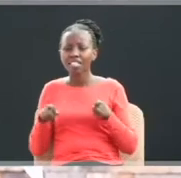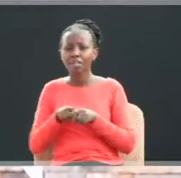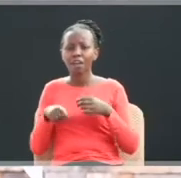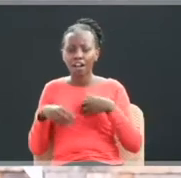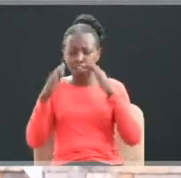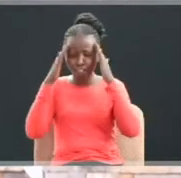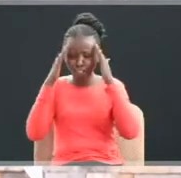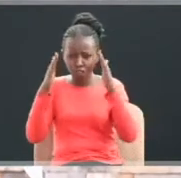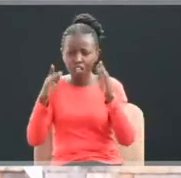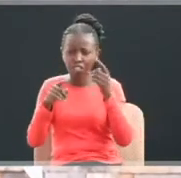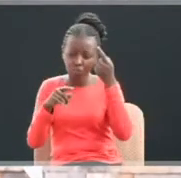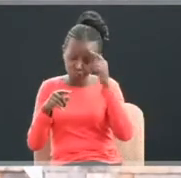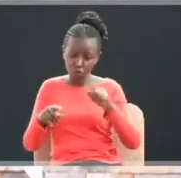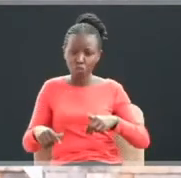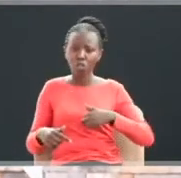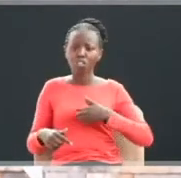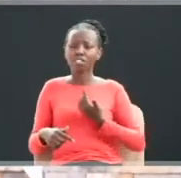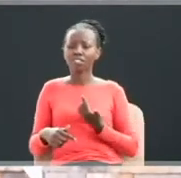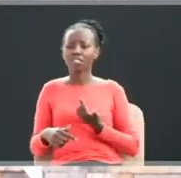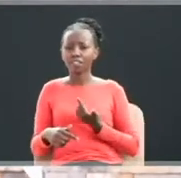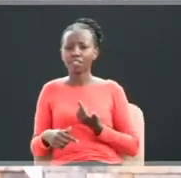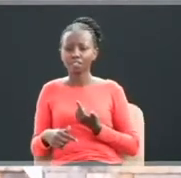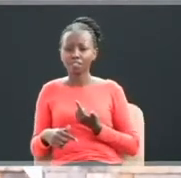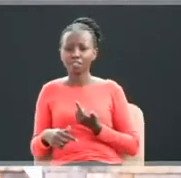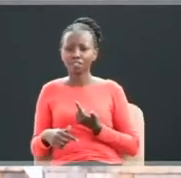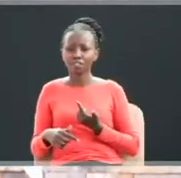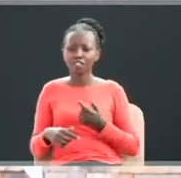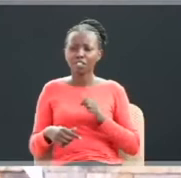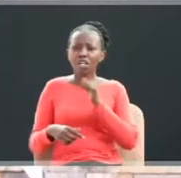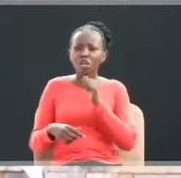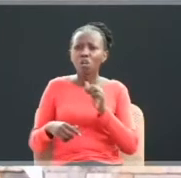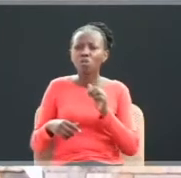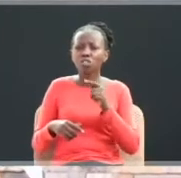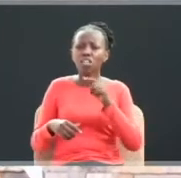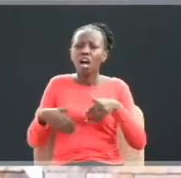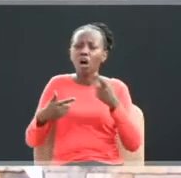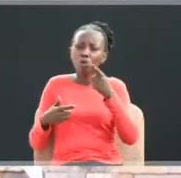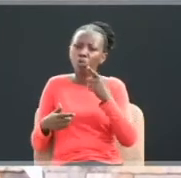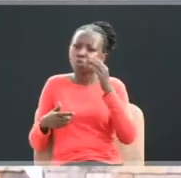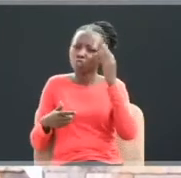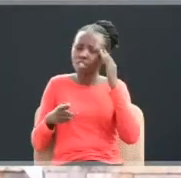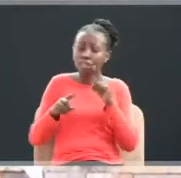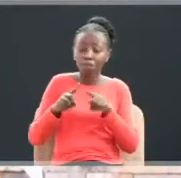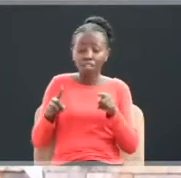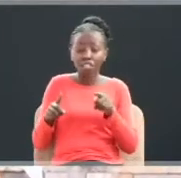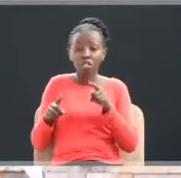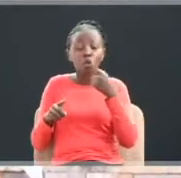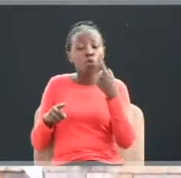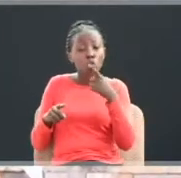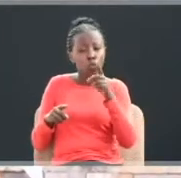is to see yourself as you really are. Not how you think, but how you are. Blessed be the name of the